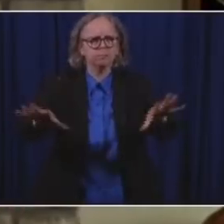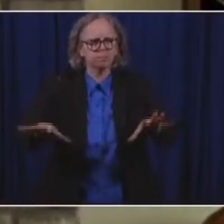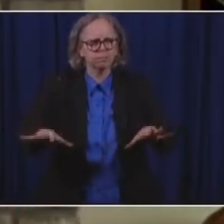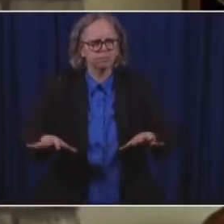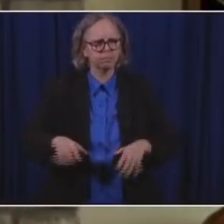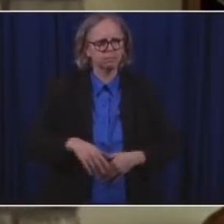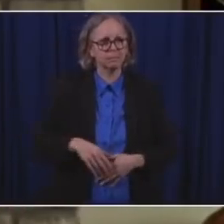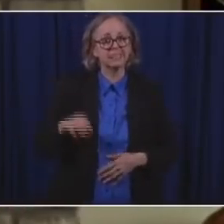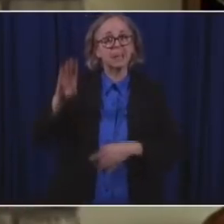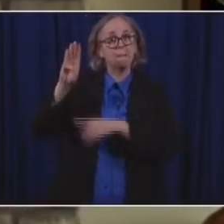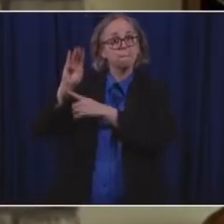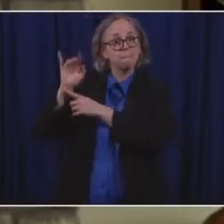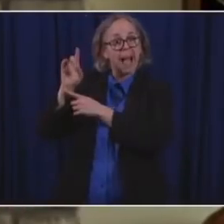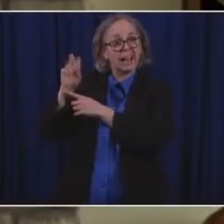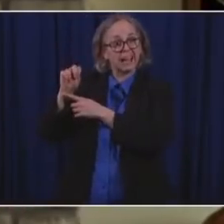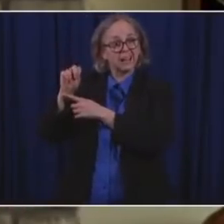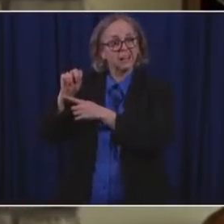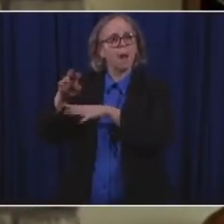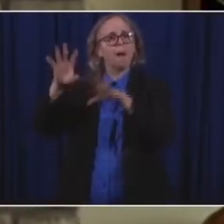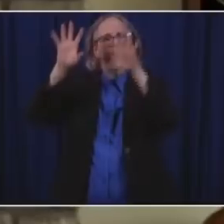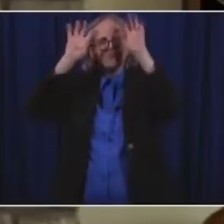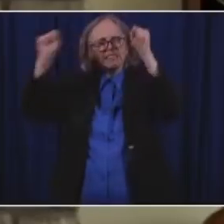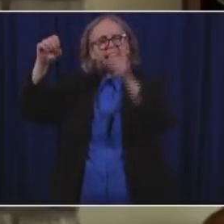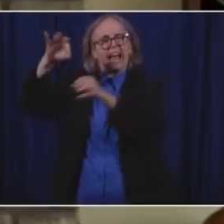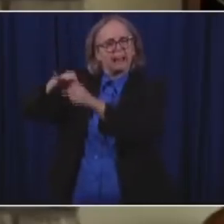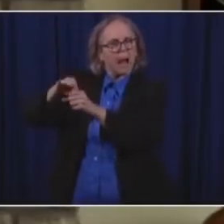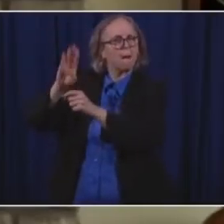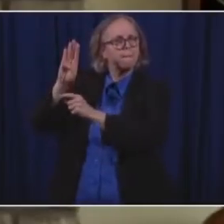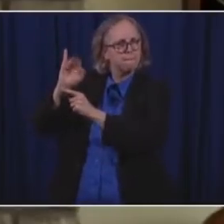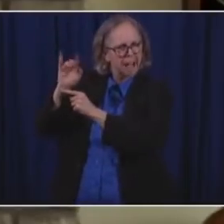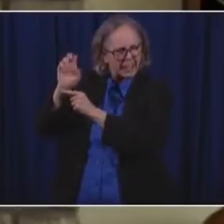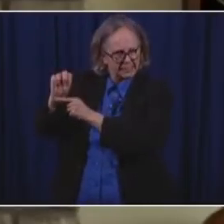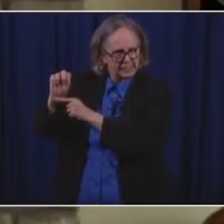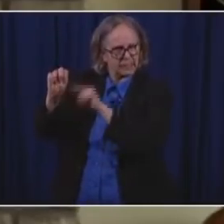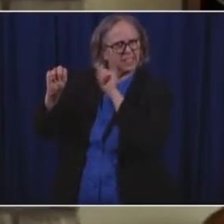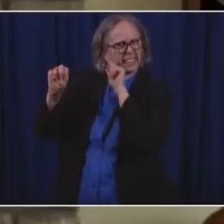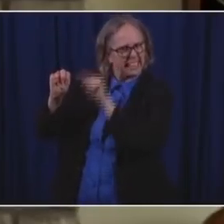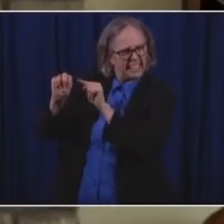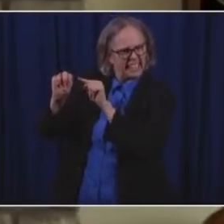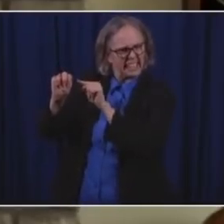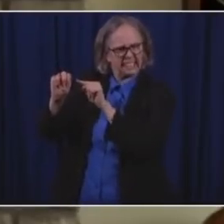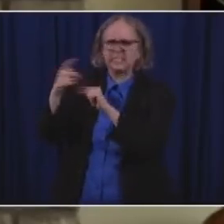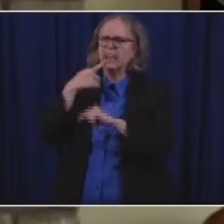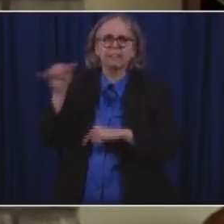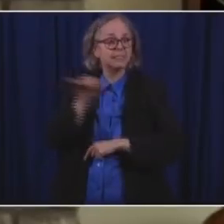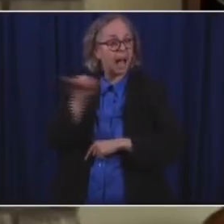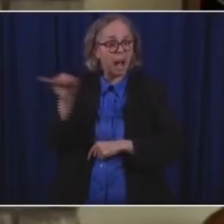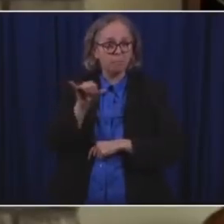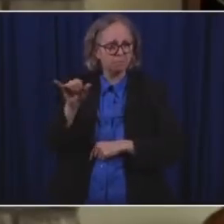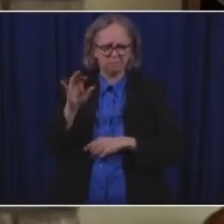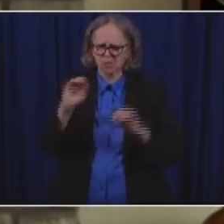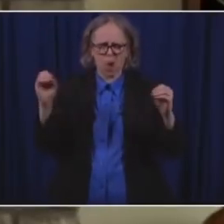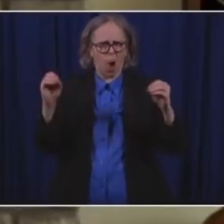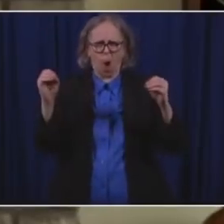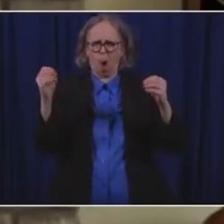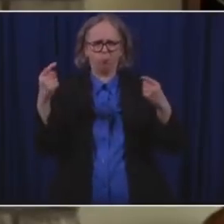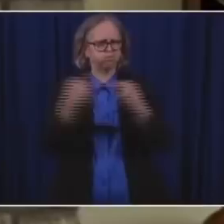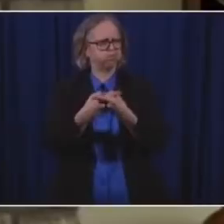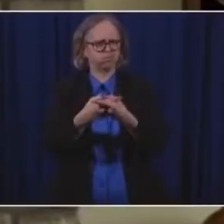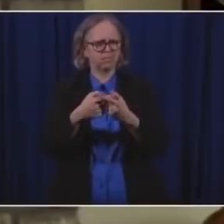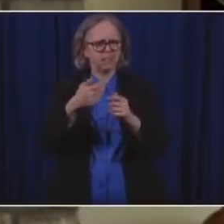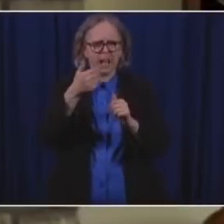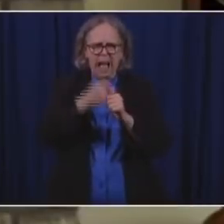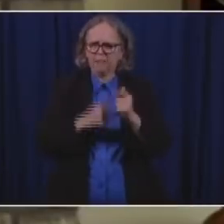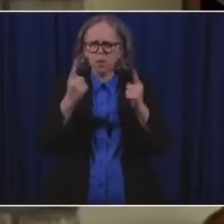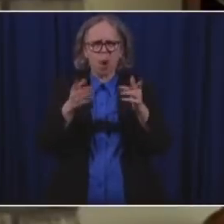President-elect Biden is saying the same thing. So I don't see a controversy out here. Looks like to me, everybody's for this.